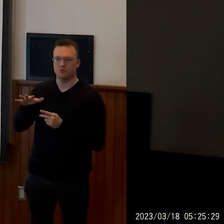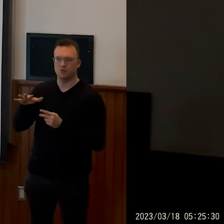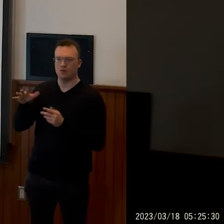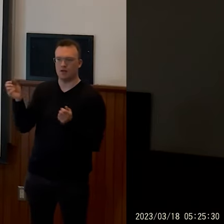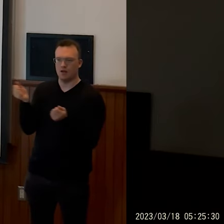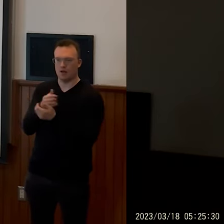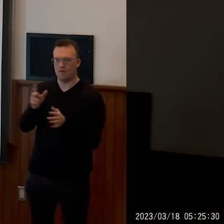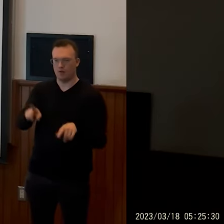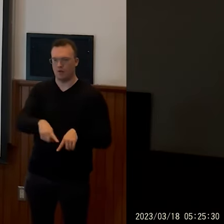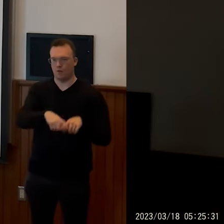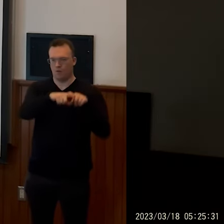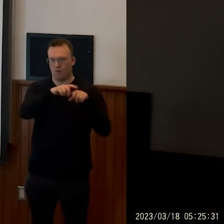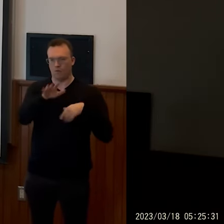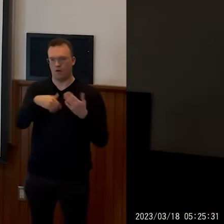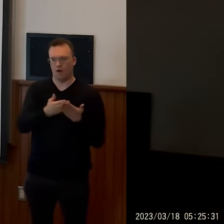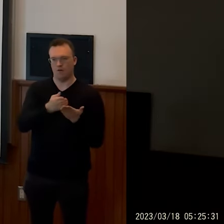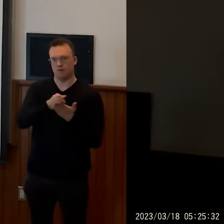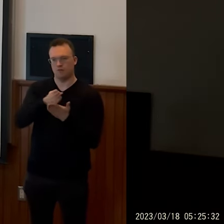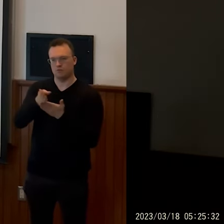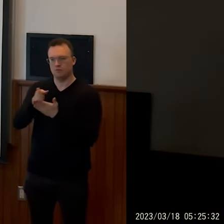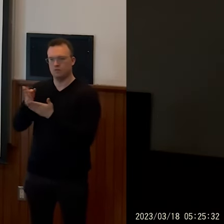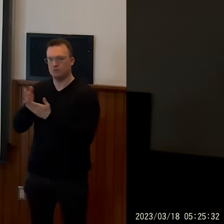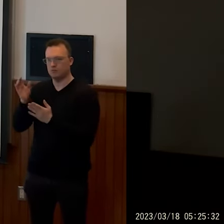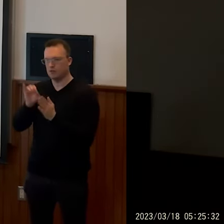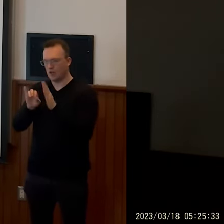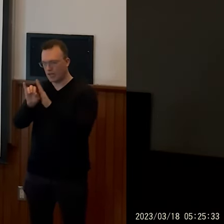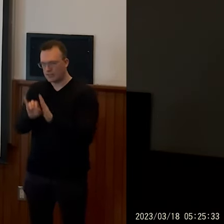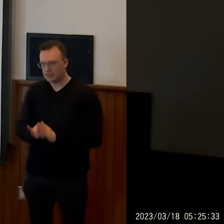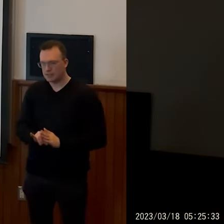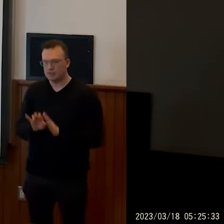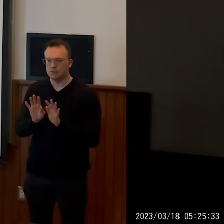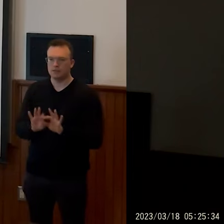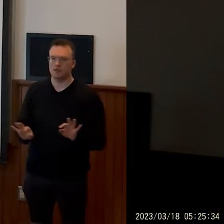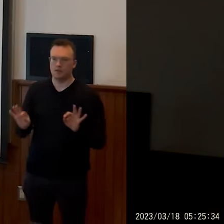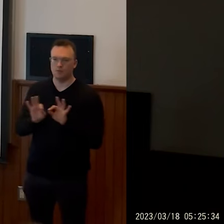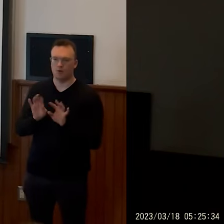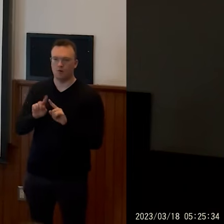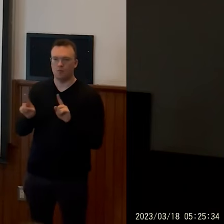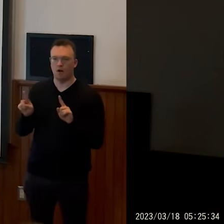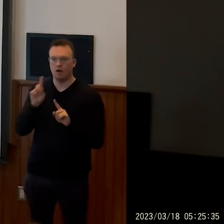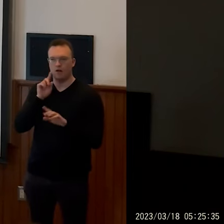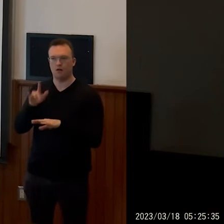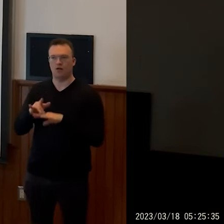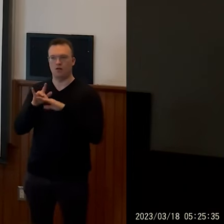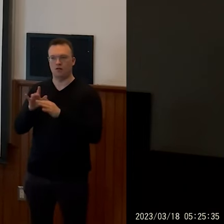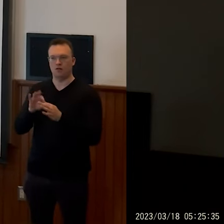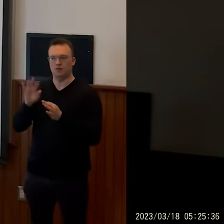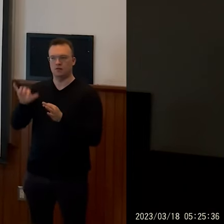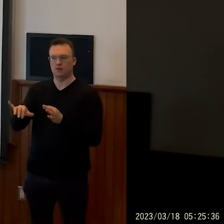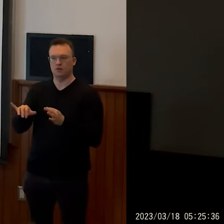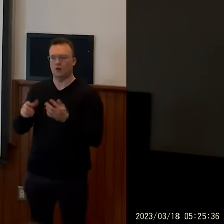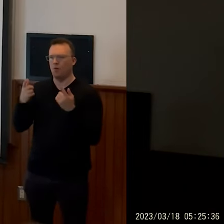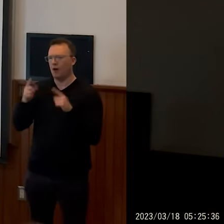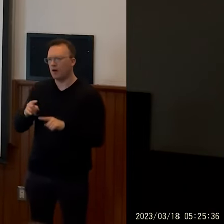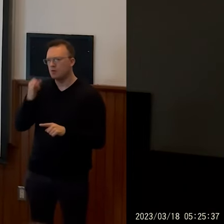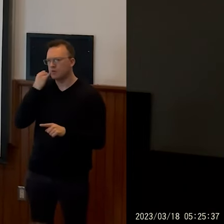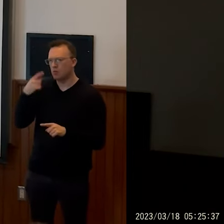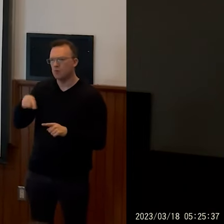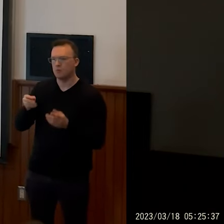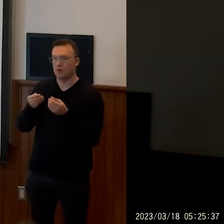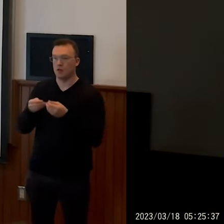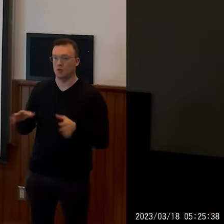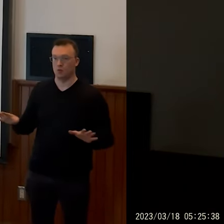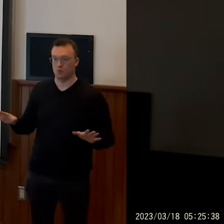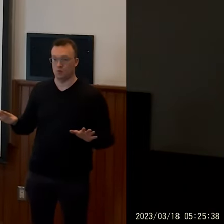hold all of these identities that are important, but we're kind of obsessed with. So then what happens if we then